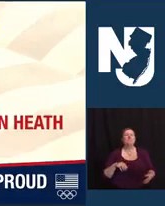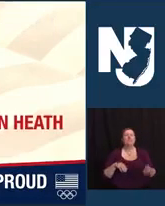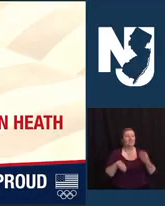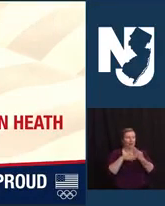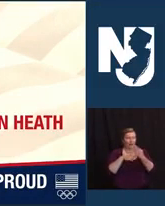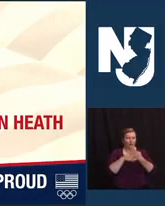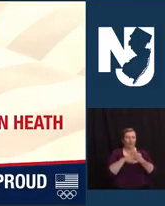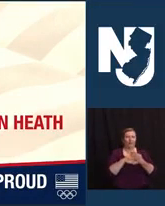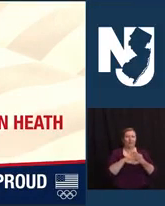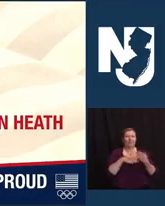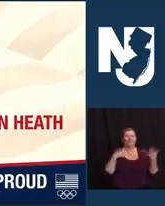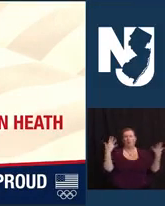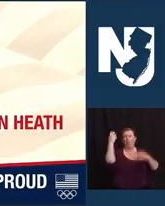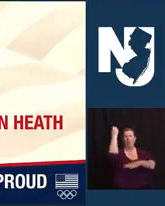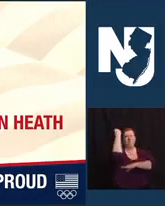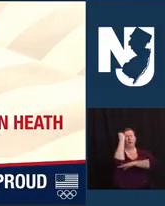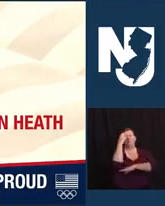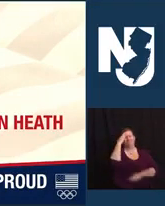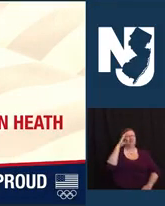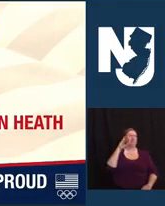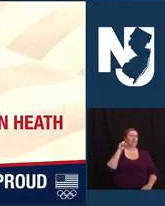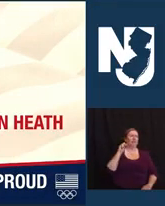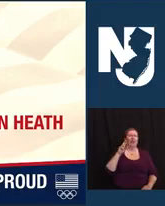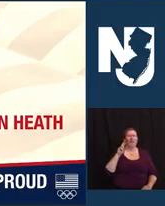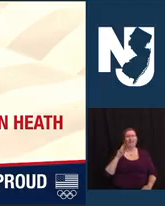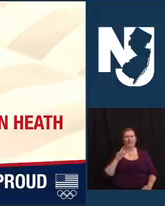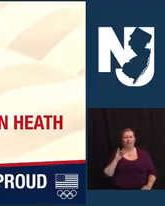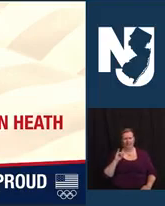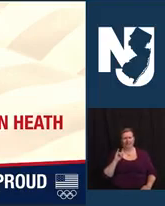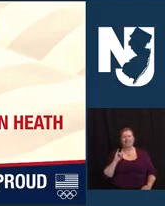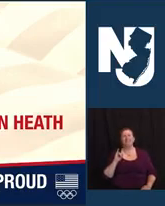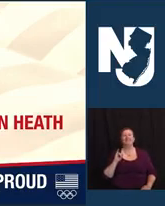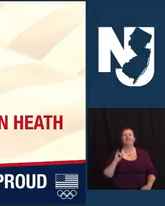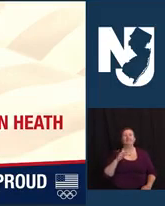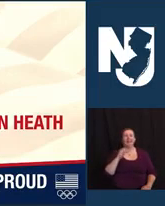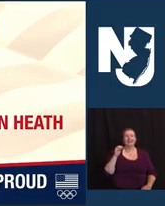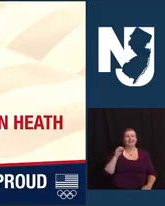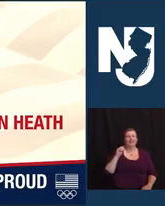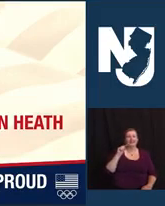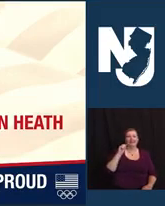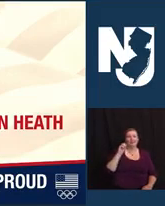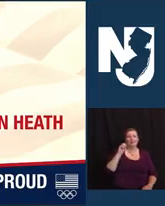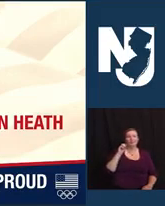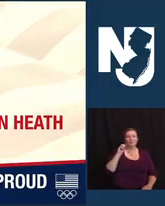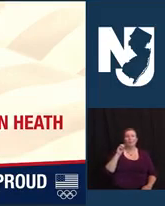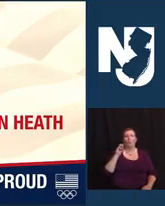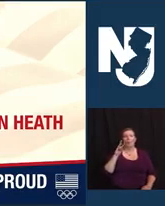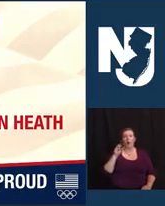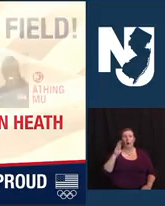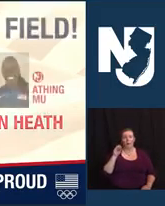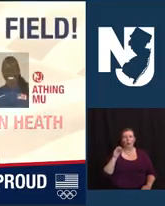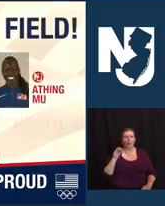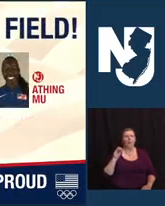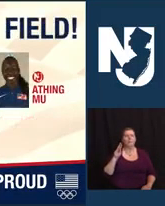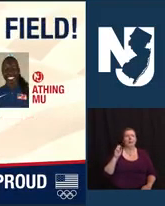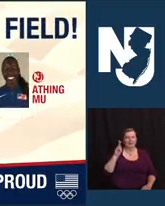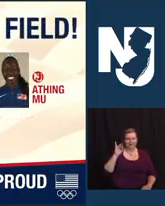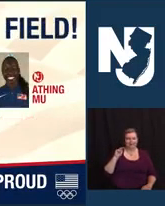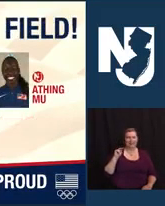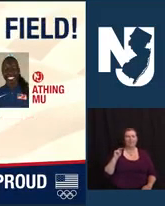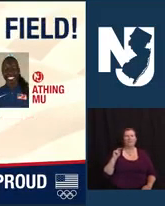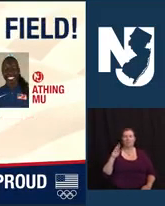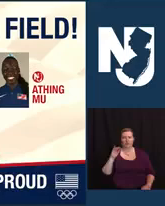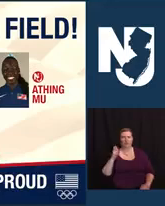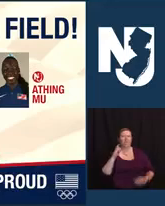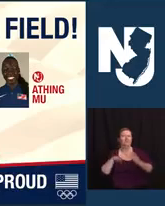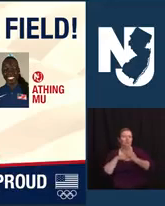legend, Delran's Carly Lloyd, and another giant in the sport, Tobin Heath of Basking Ridge. In track and field, we